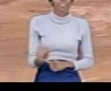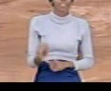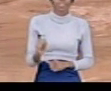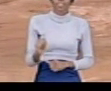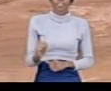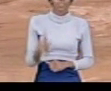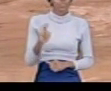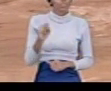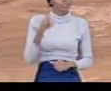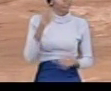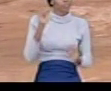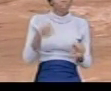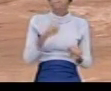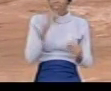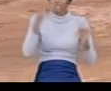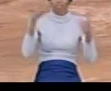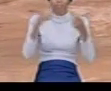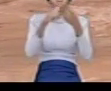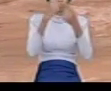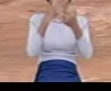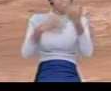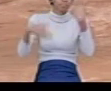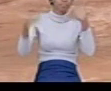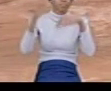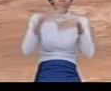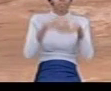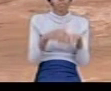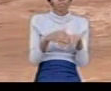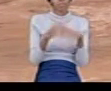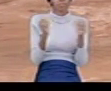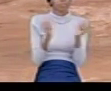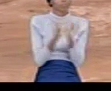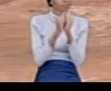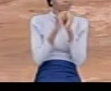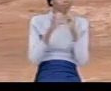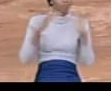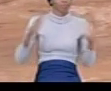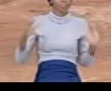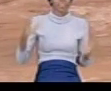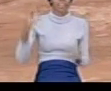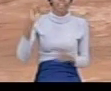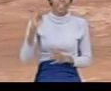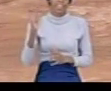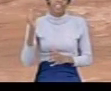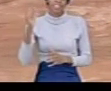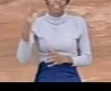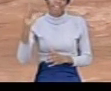S-A-L-V-A-T-I-O-N. No, you can't get to heaven without